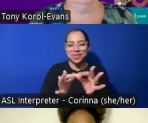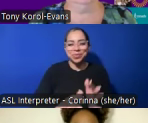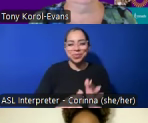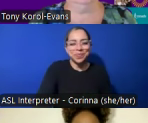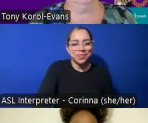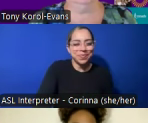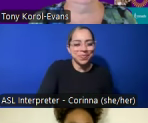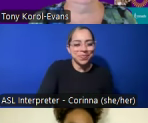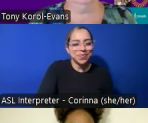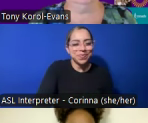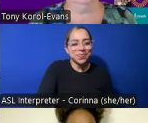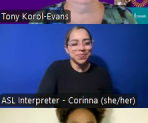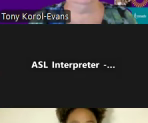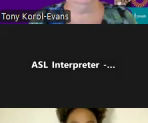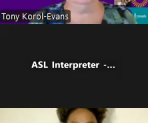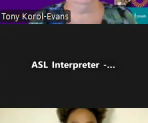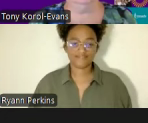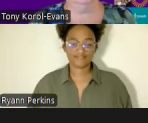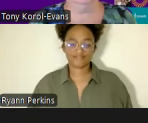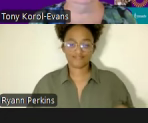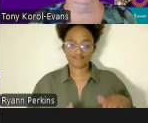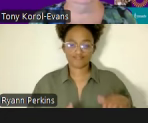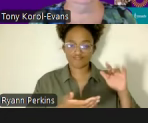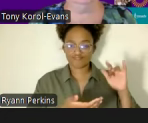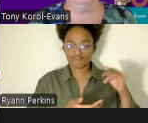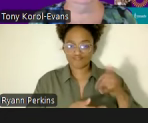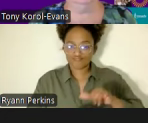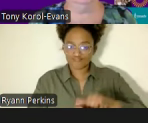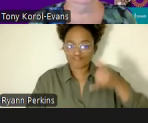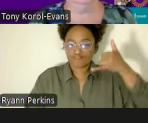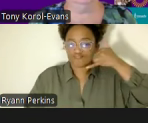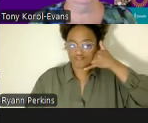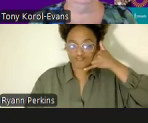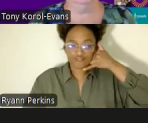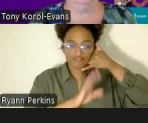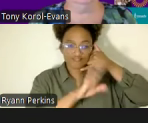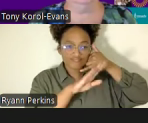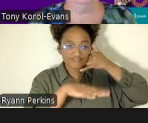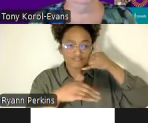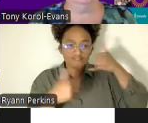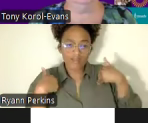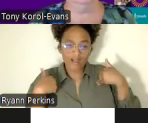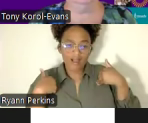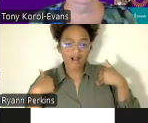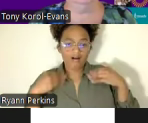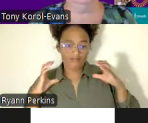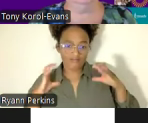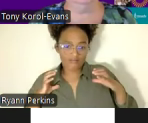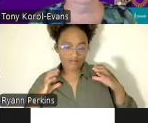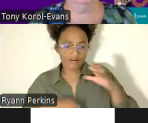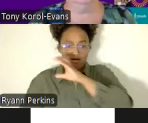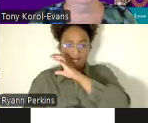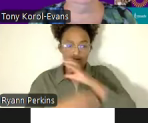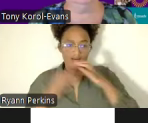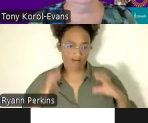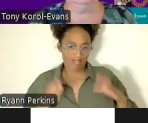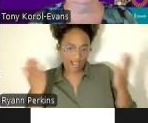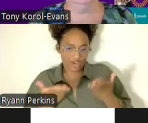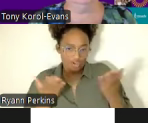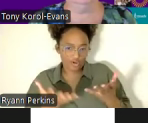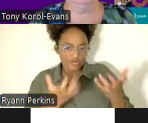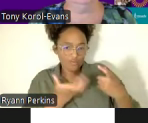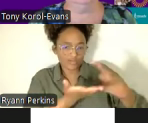Hi, Debbie. It's Lisa from the clinic. I have a client here, Alicia, who has some things she wants to go over with you. You have time now? Great.